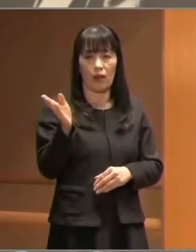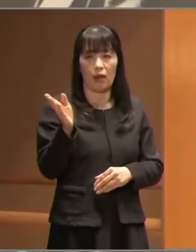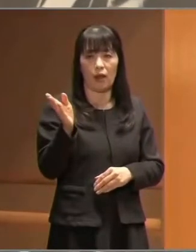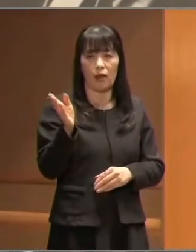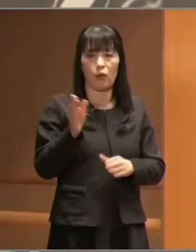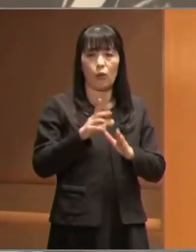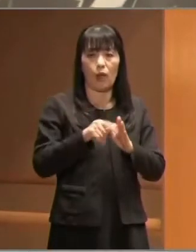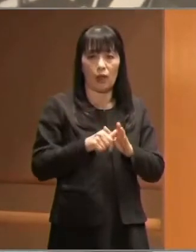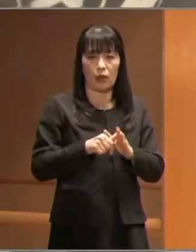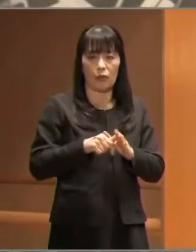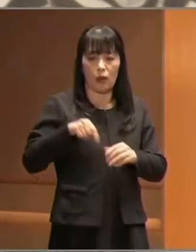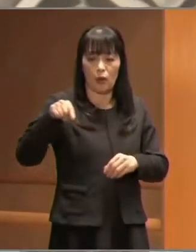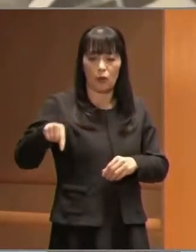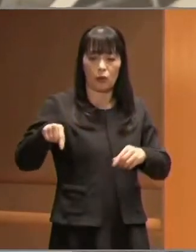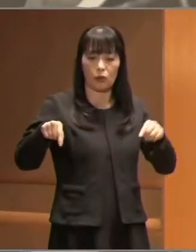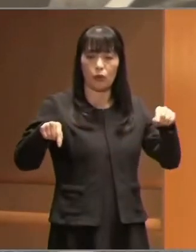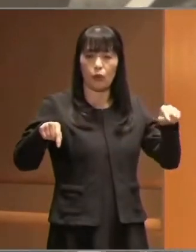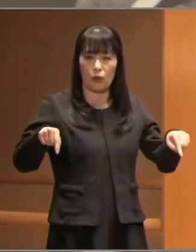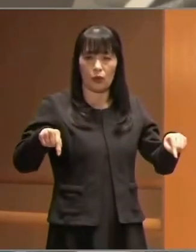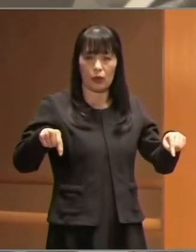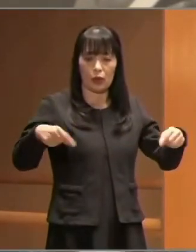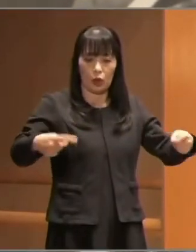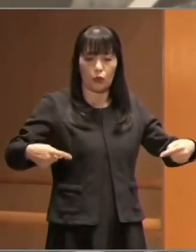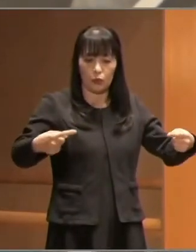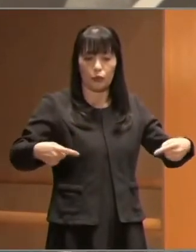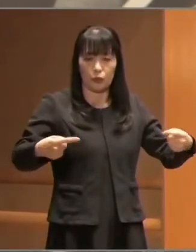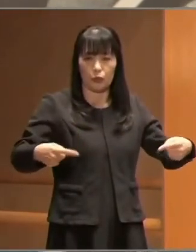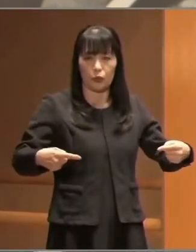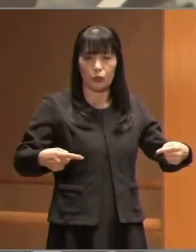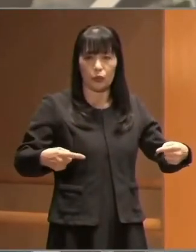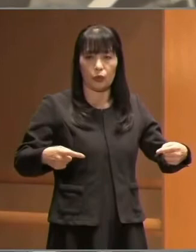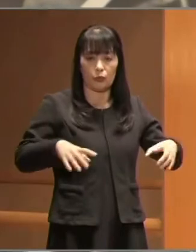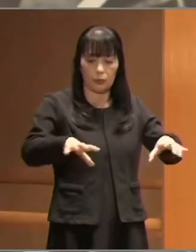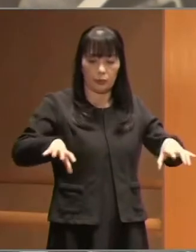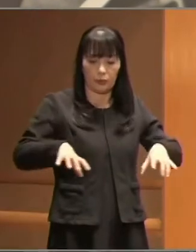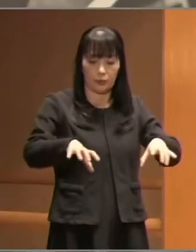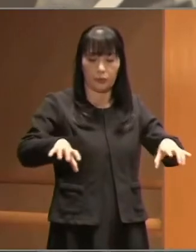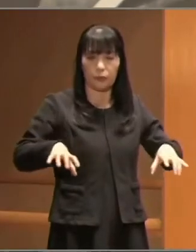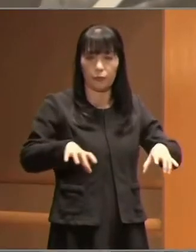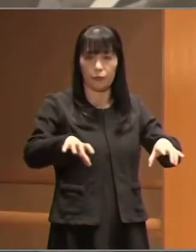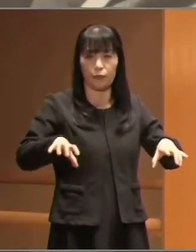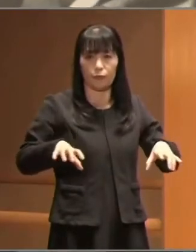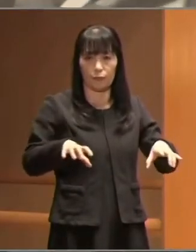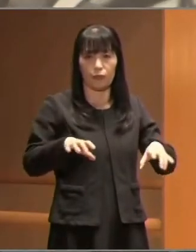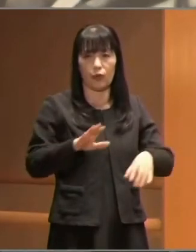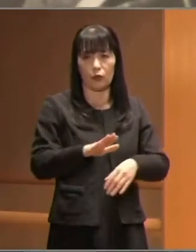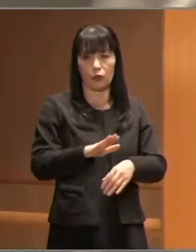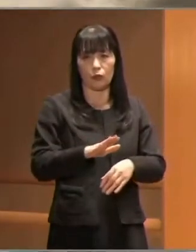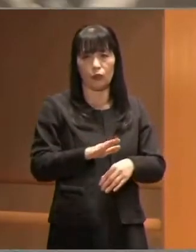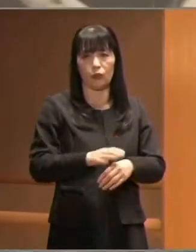And like this, on both sides, you can see the swirls.